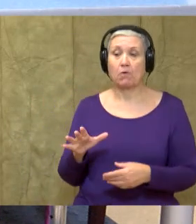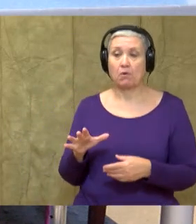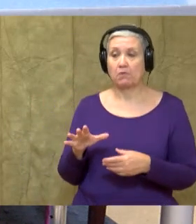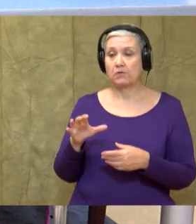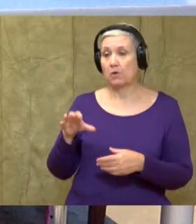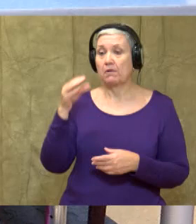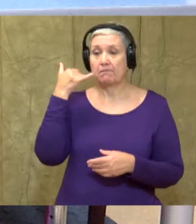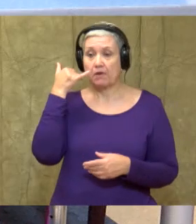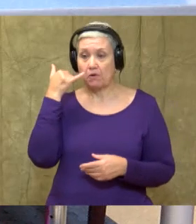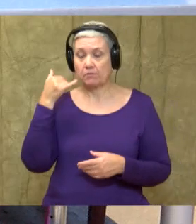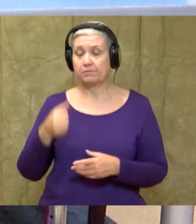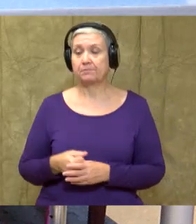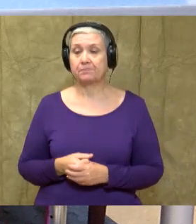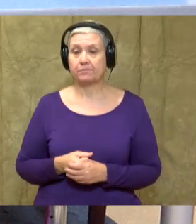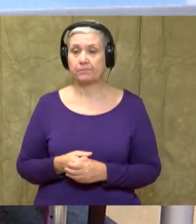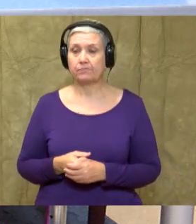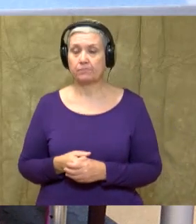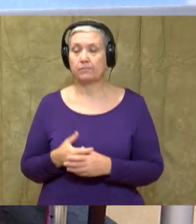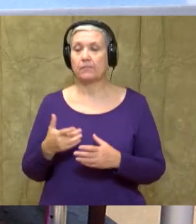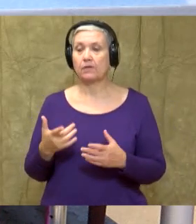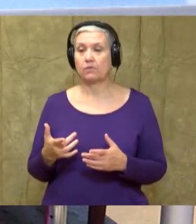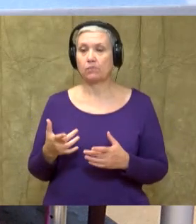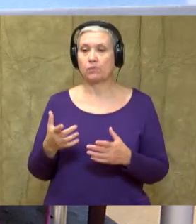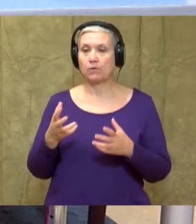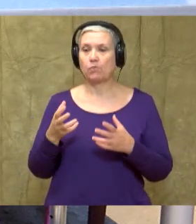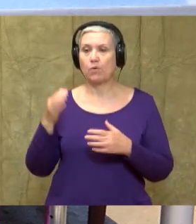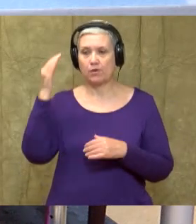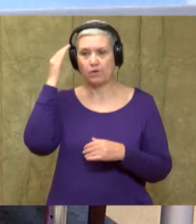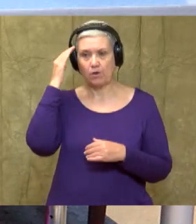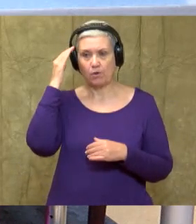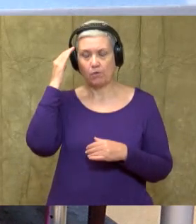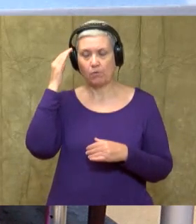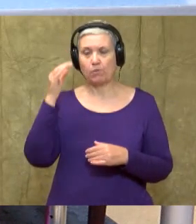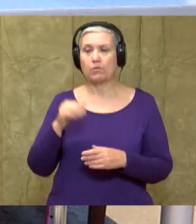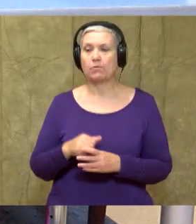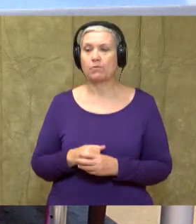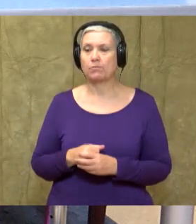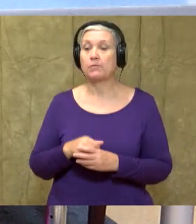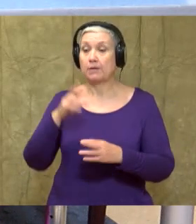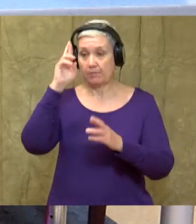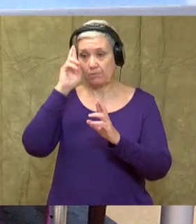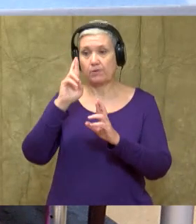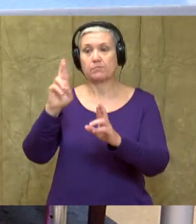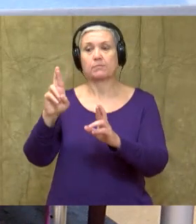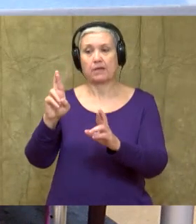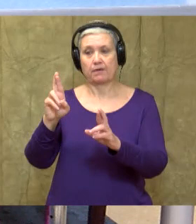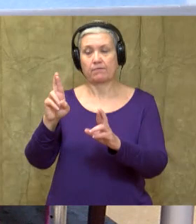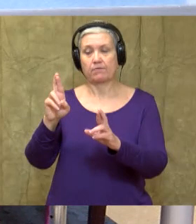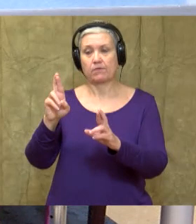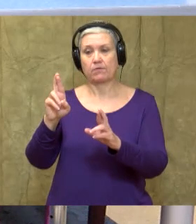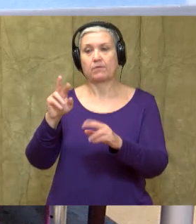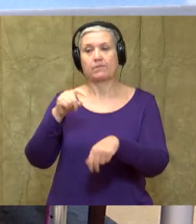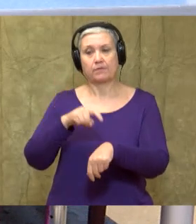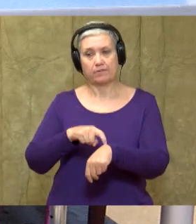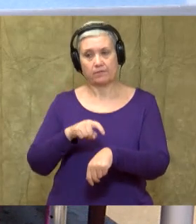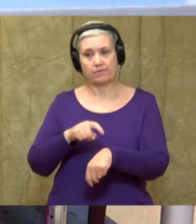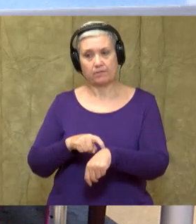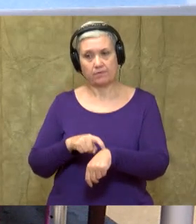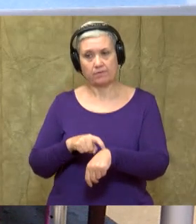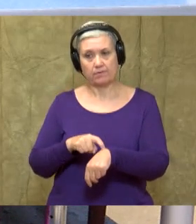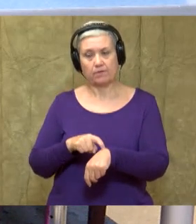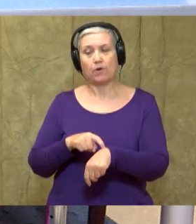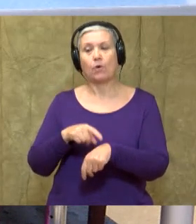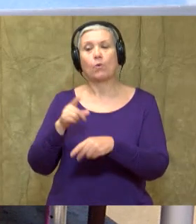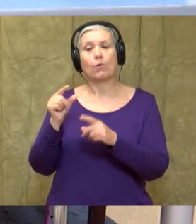know about computers, phones, and tablets. Please remember to be respectful in this time of your post with